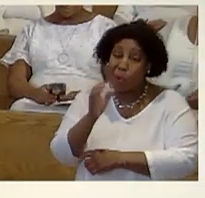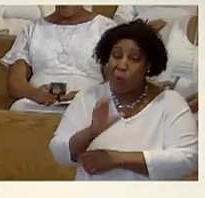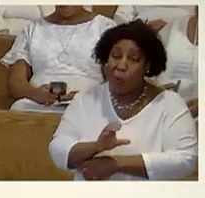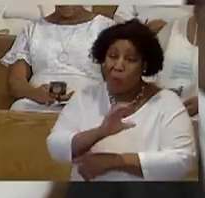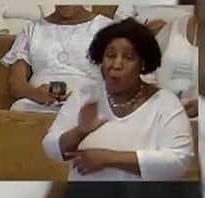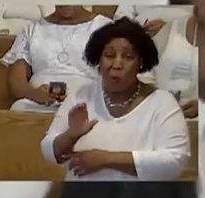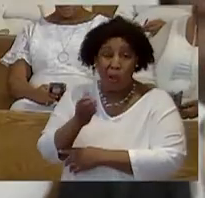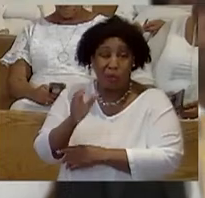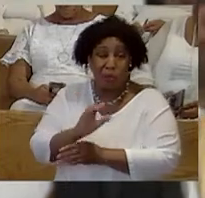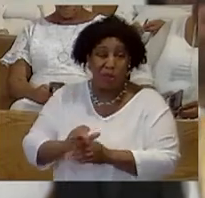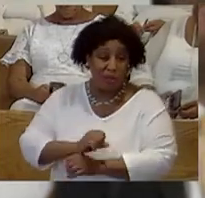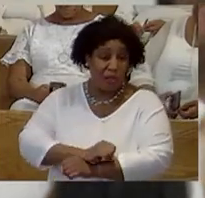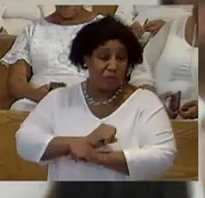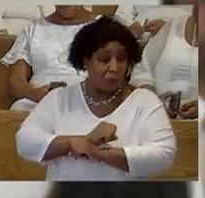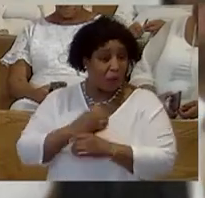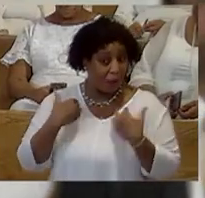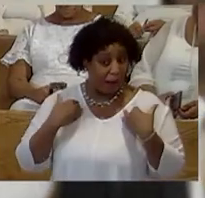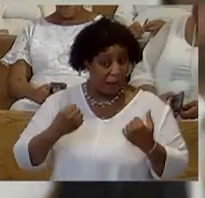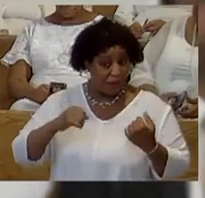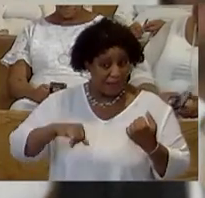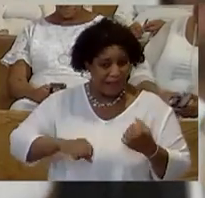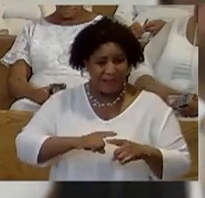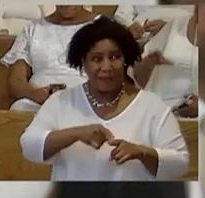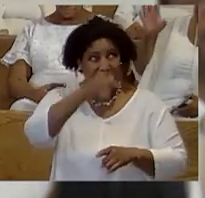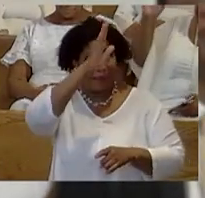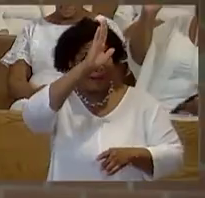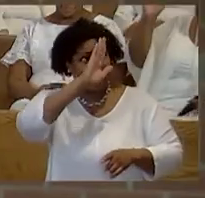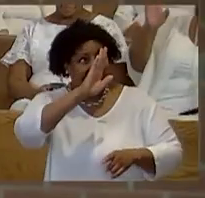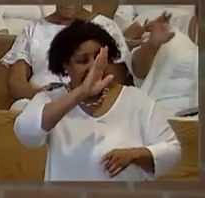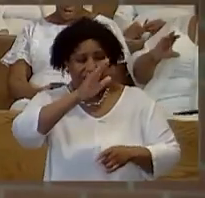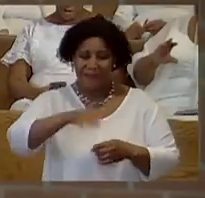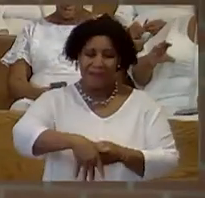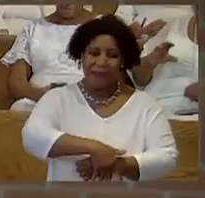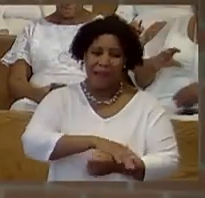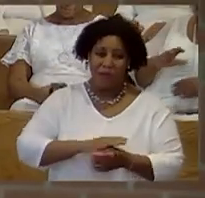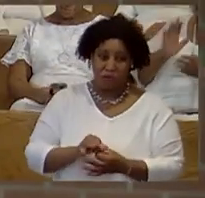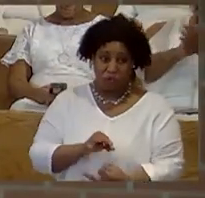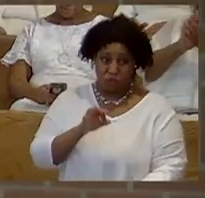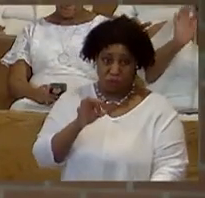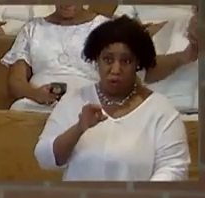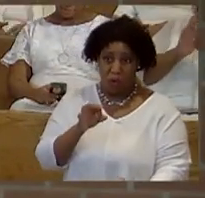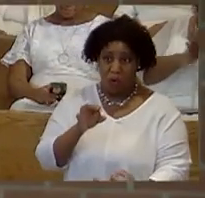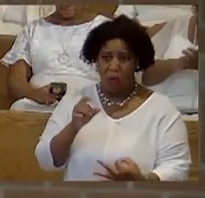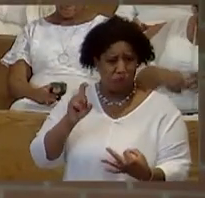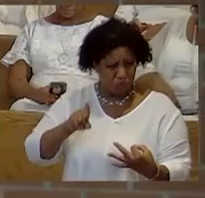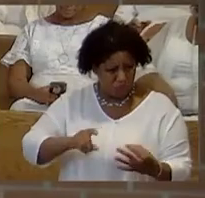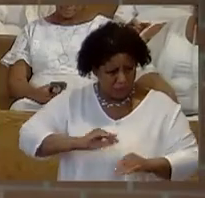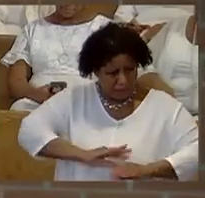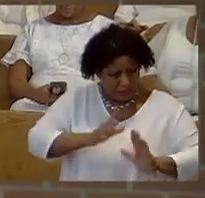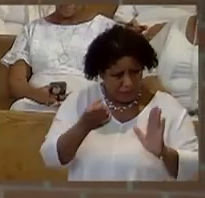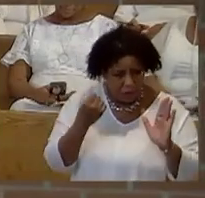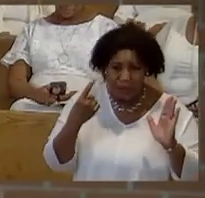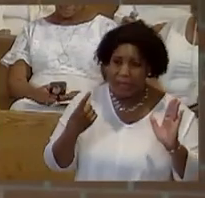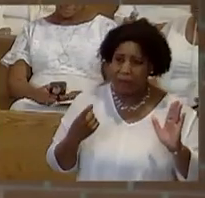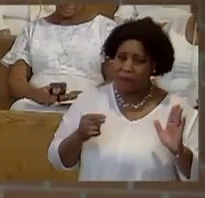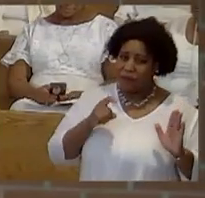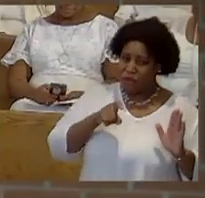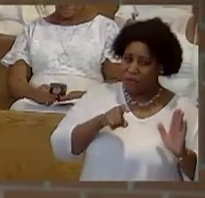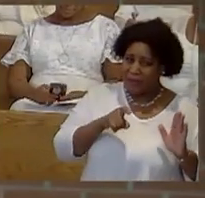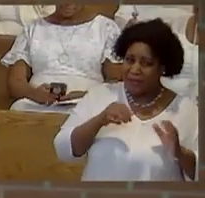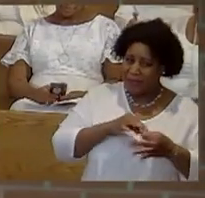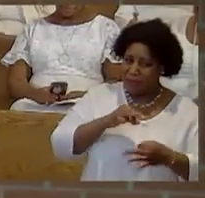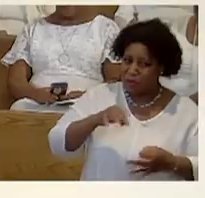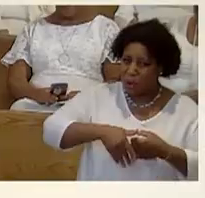might cover your health, but God covers your soul. And somebody needs to understand, you need some soul